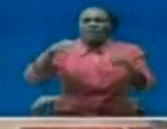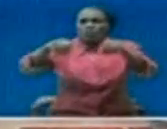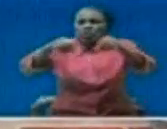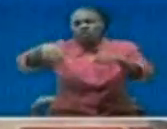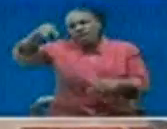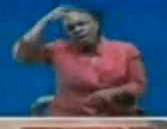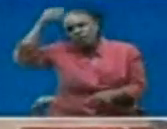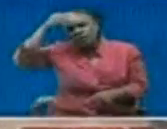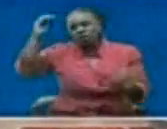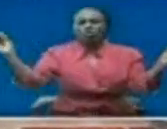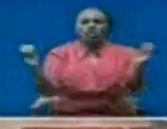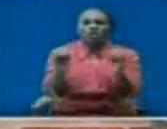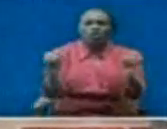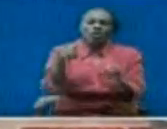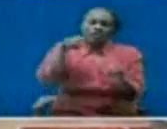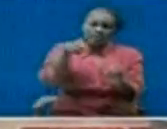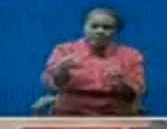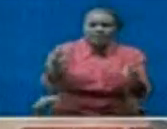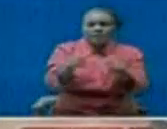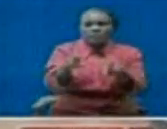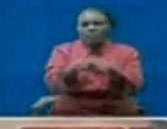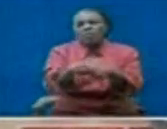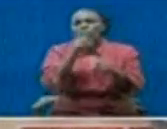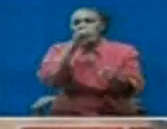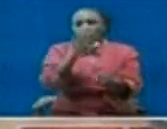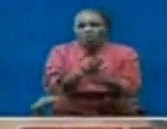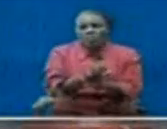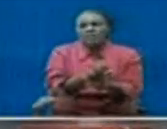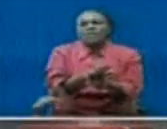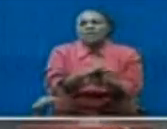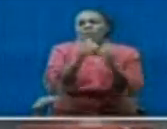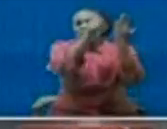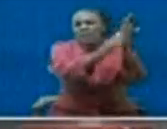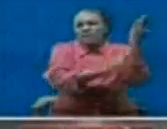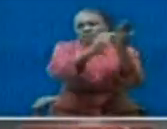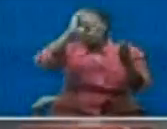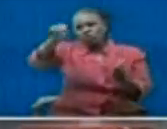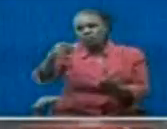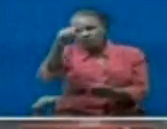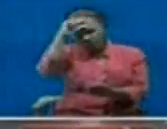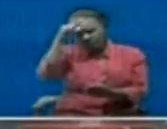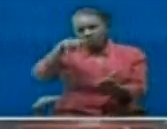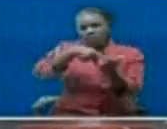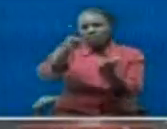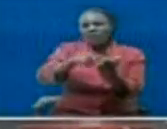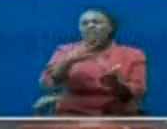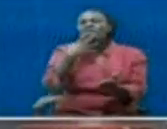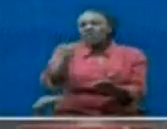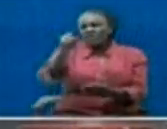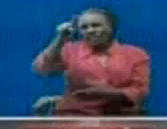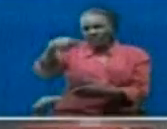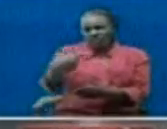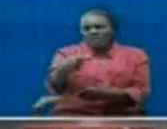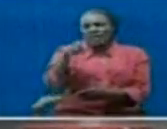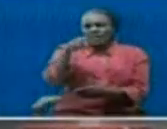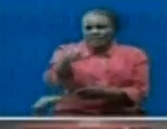and health care. Kenyans don't have access to jobs. So even if we promise in the manifesto of the Jubilee government, we'll create 500,000 jobs. The way